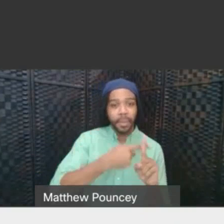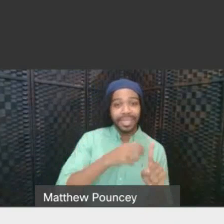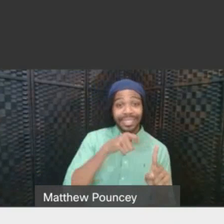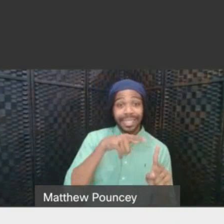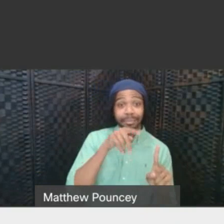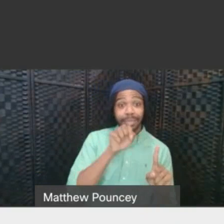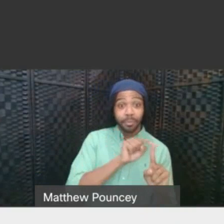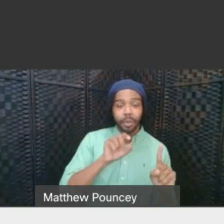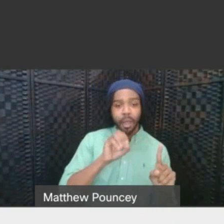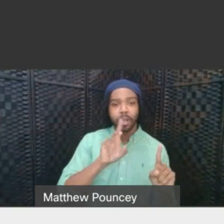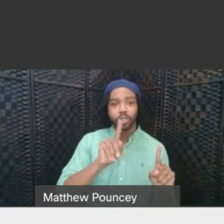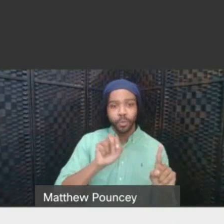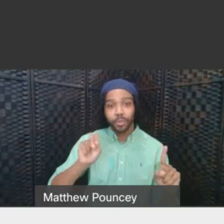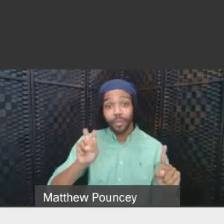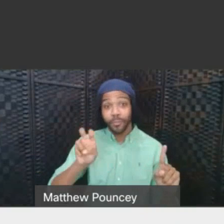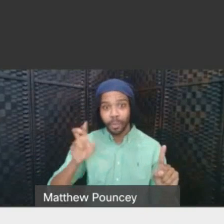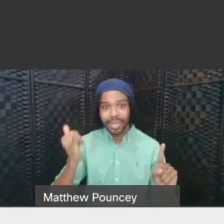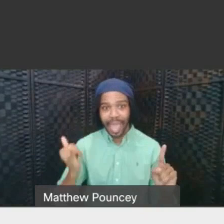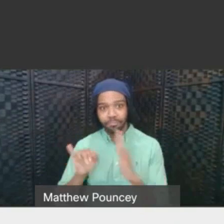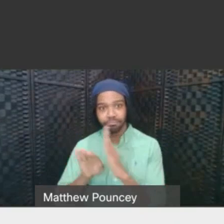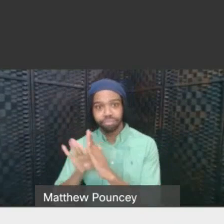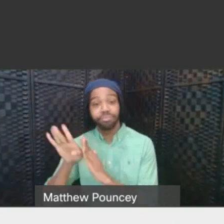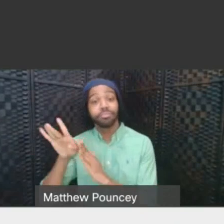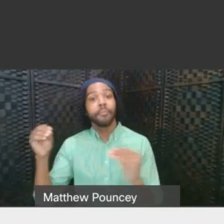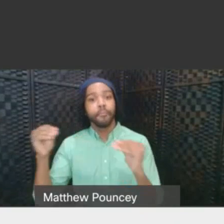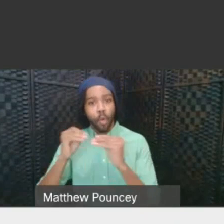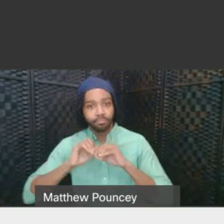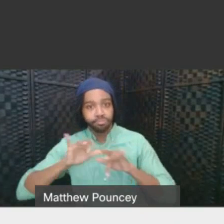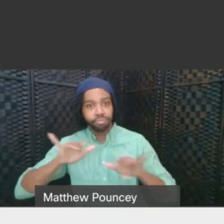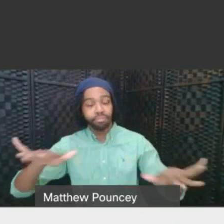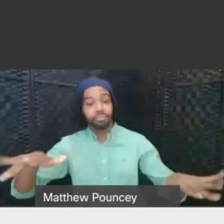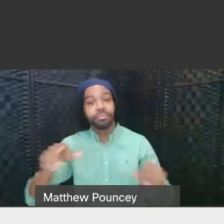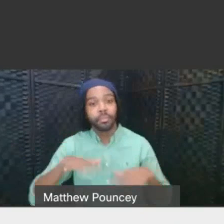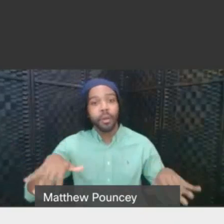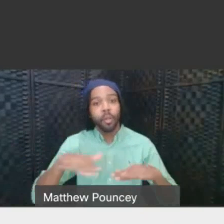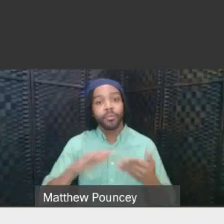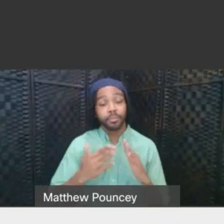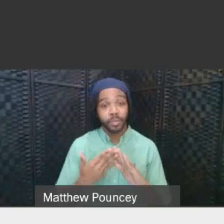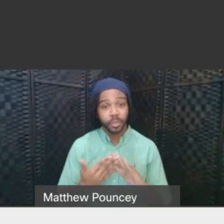November, we are now back to substantial community spread.